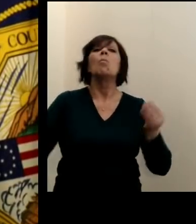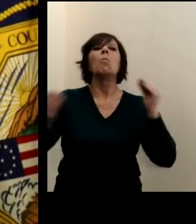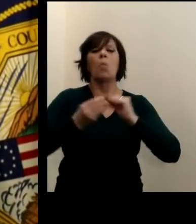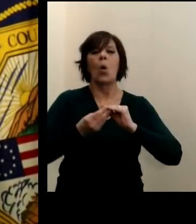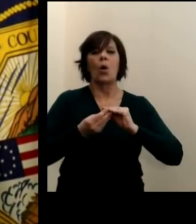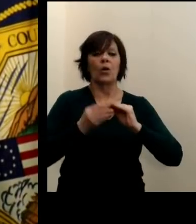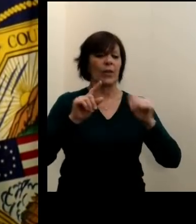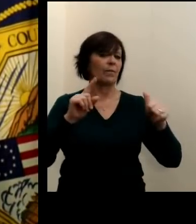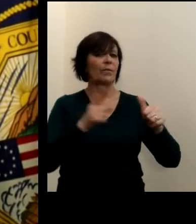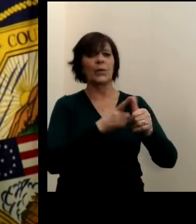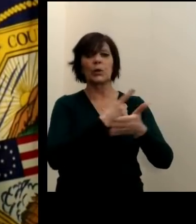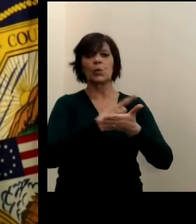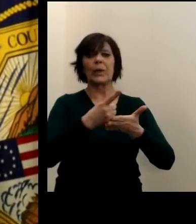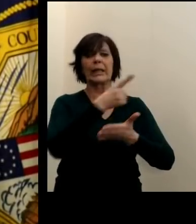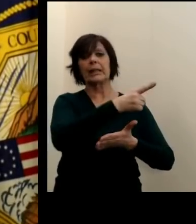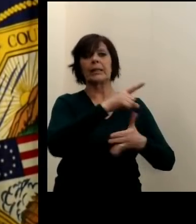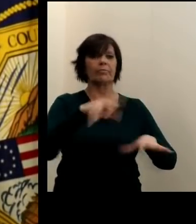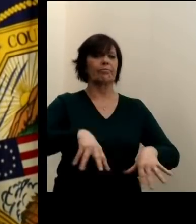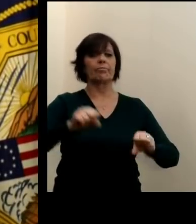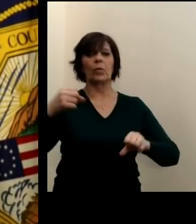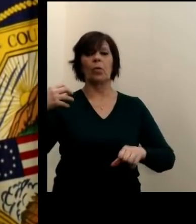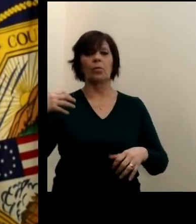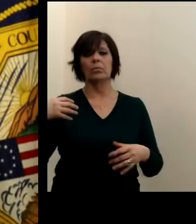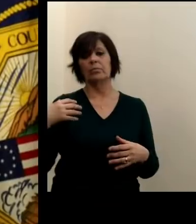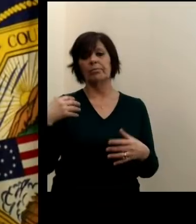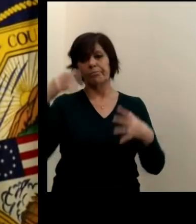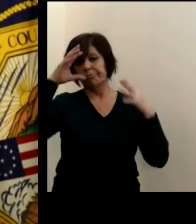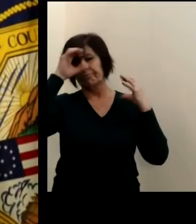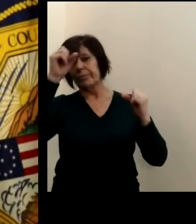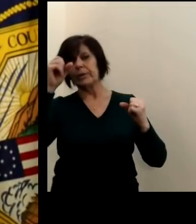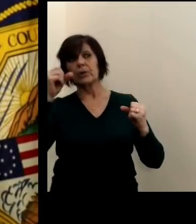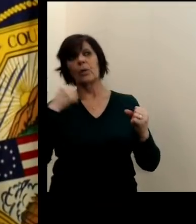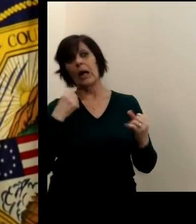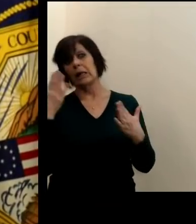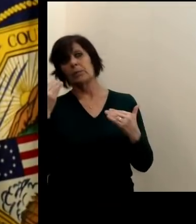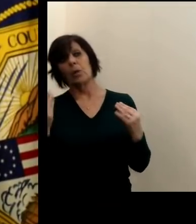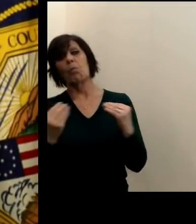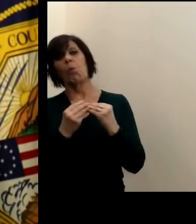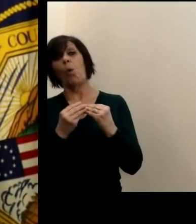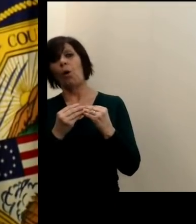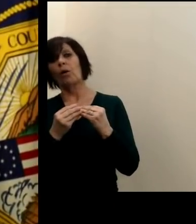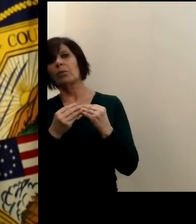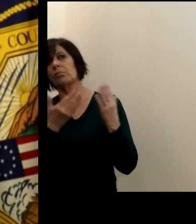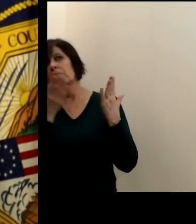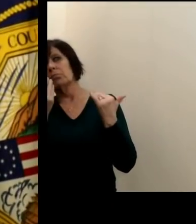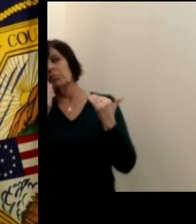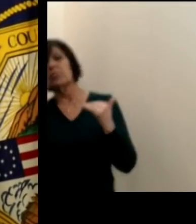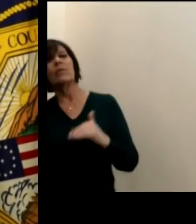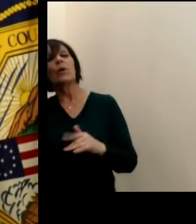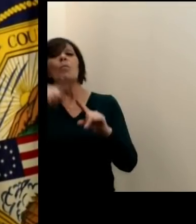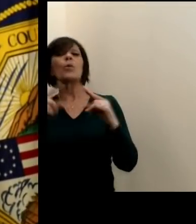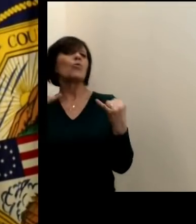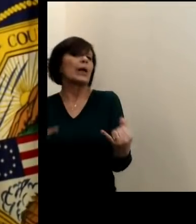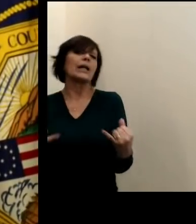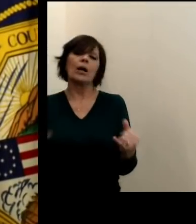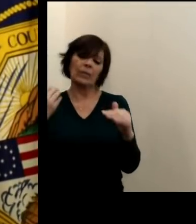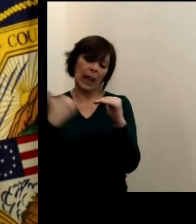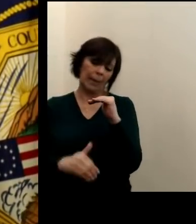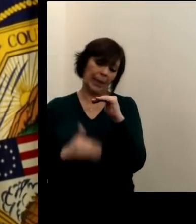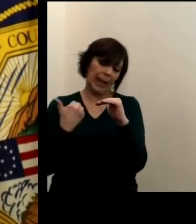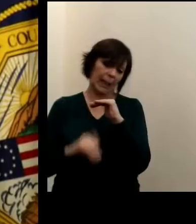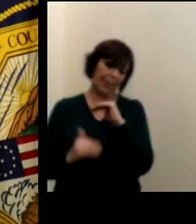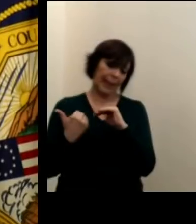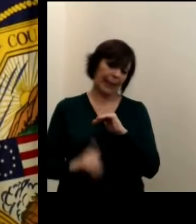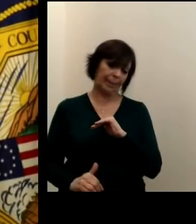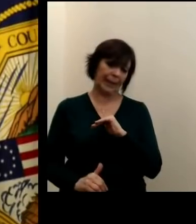first week in office. And I would assume as a result of that, more doses will be coming to Erie County in the future. But right now, it's a very limited supply.